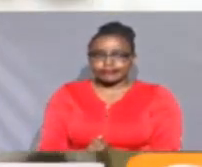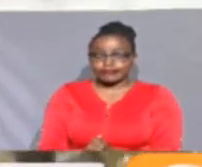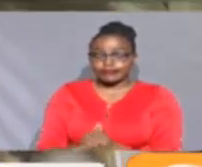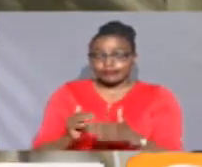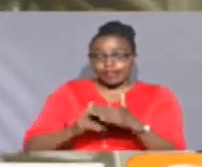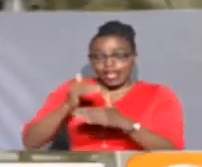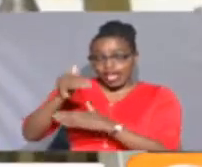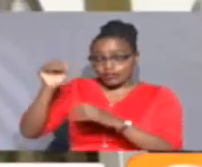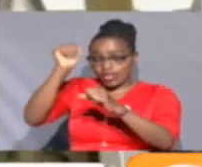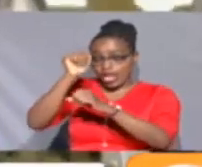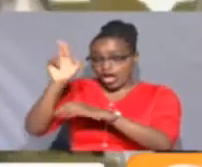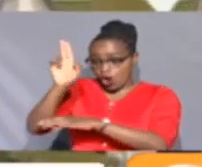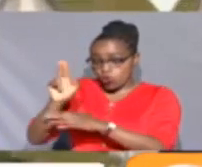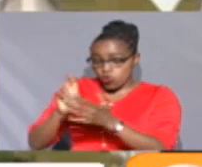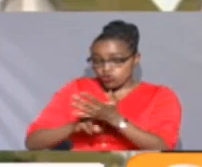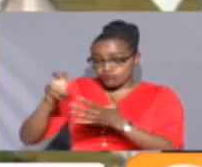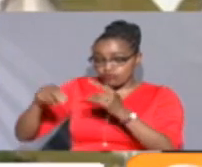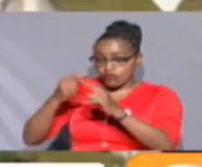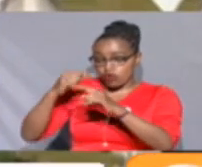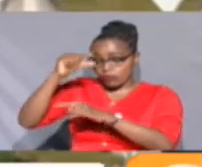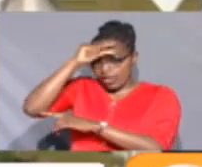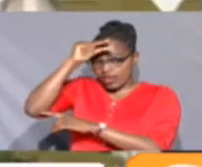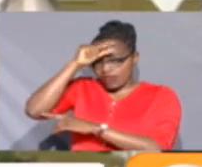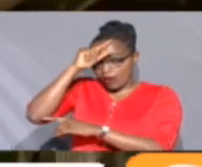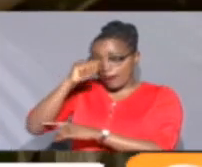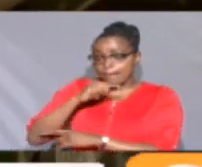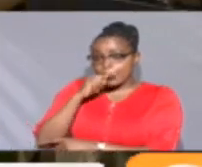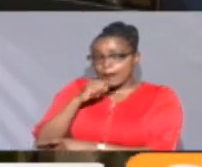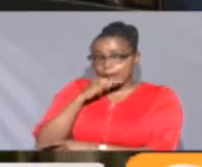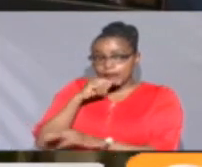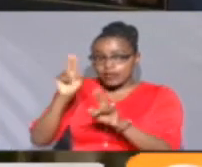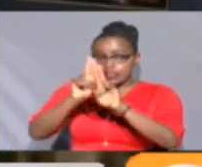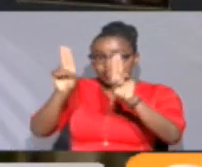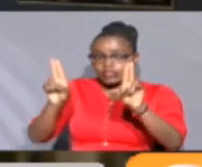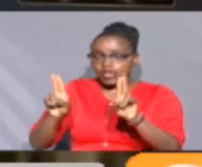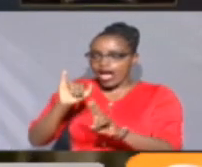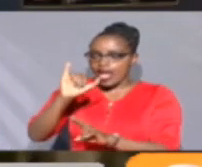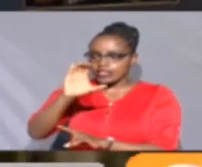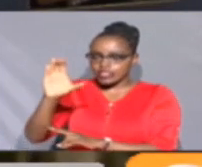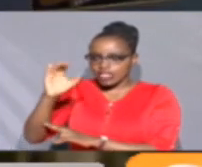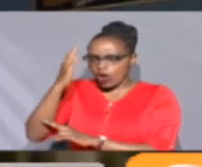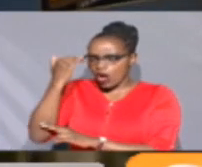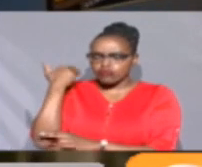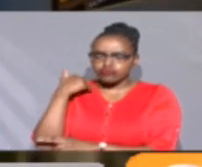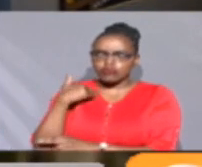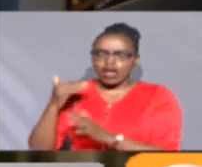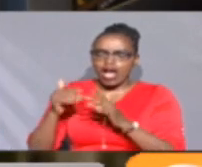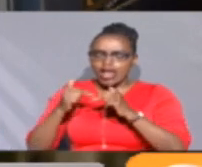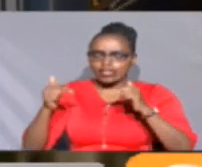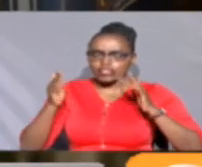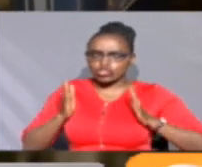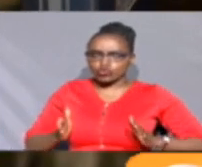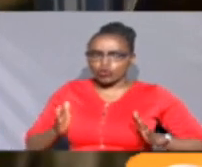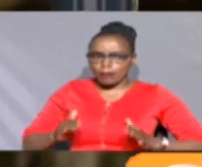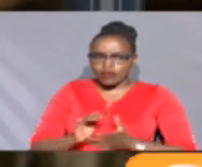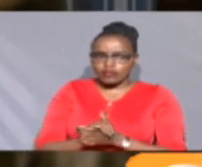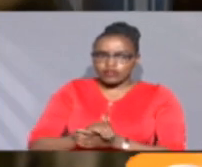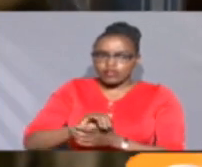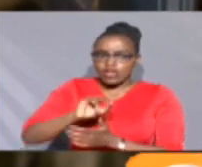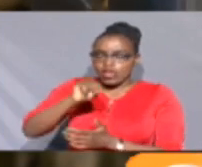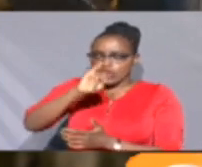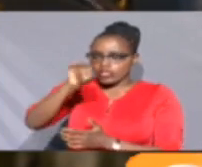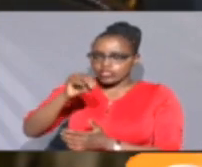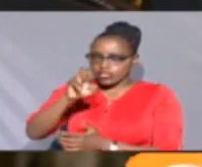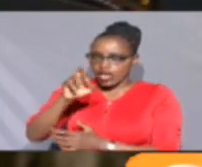And after Kenyatta resigned from government following the mention in the International Criminal Court for crimes against humanity charges, Njeru Githae